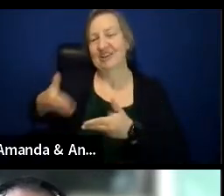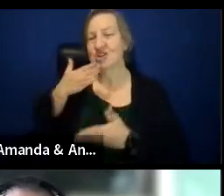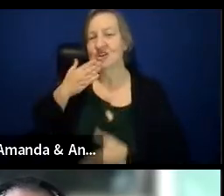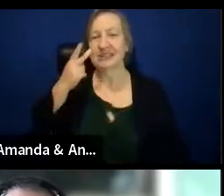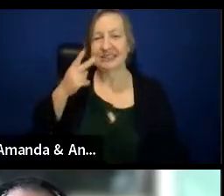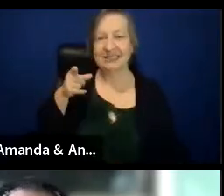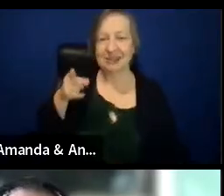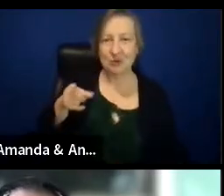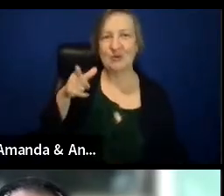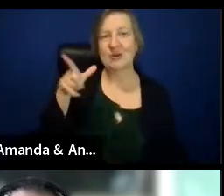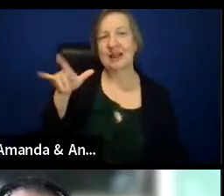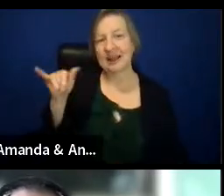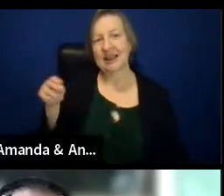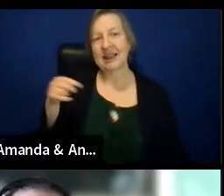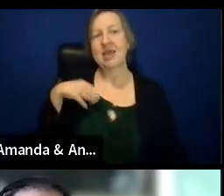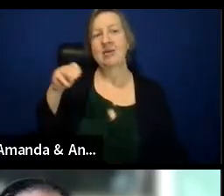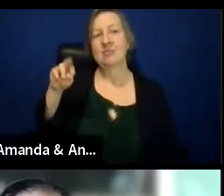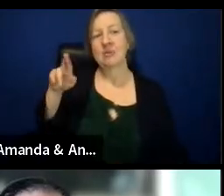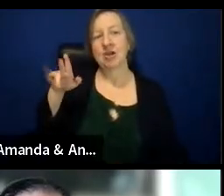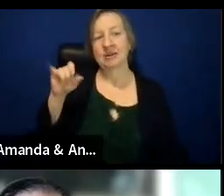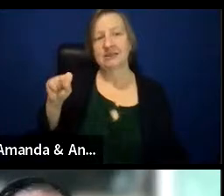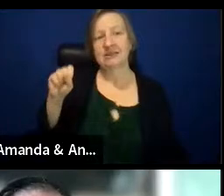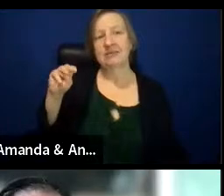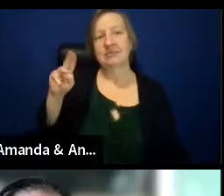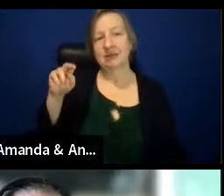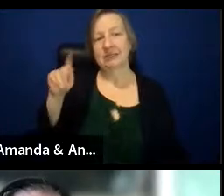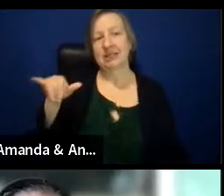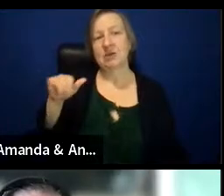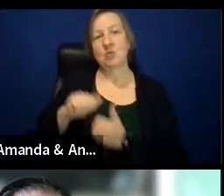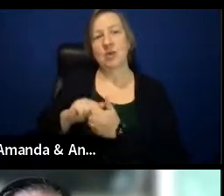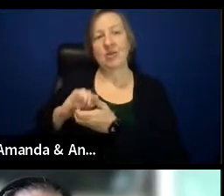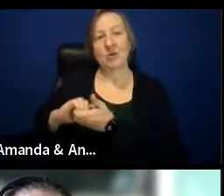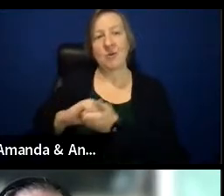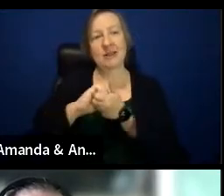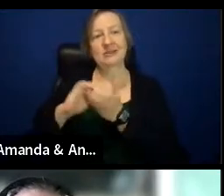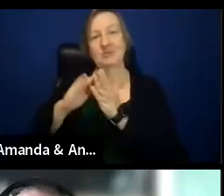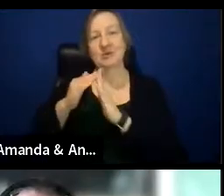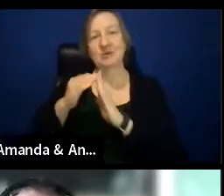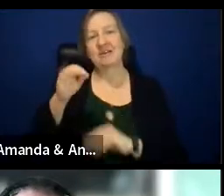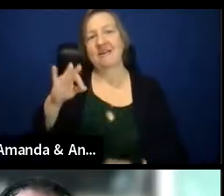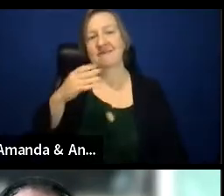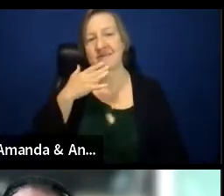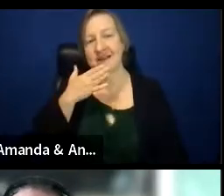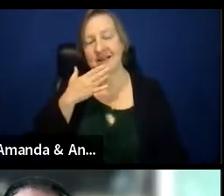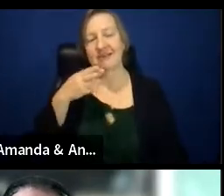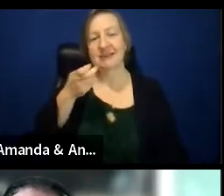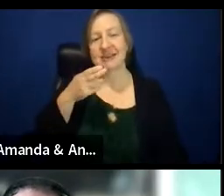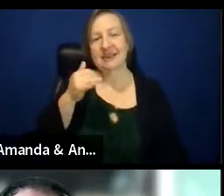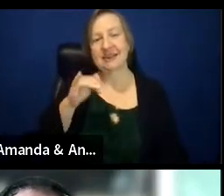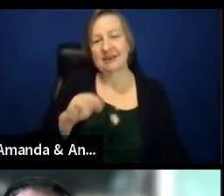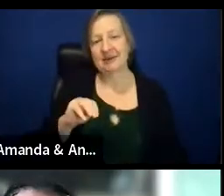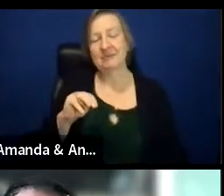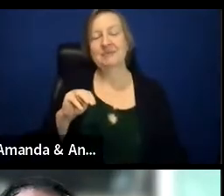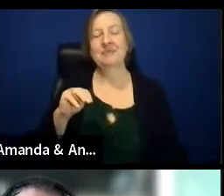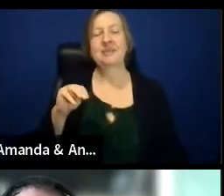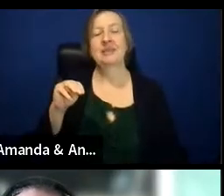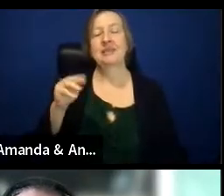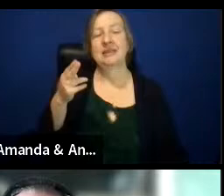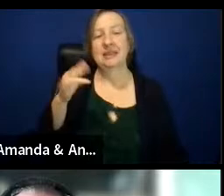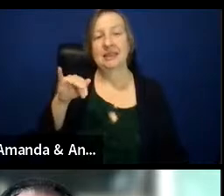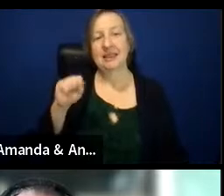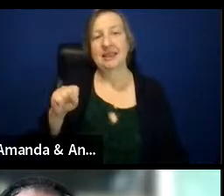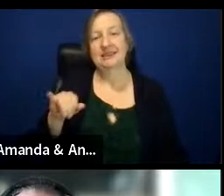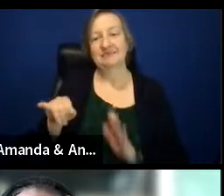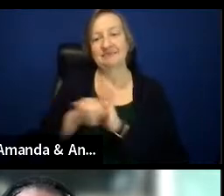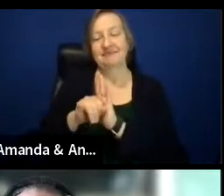everybody. I'm Marcus Mundy. I'm with the Coalition of Communities of Color, he, him, his pronouns. And I don't know if there's a word